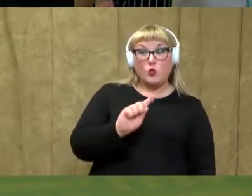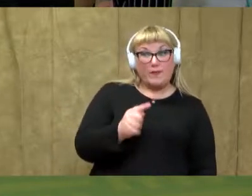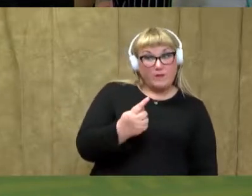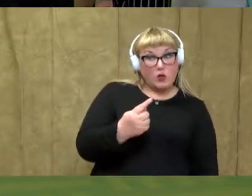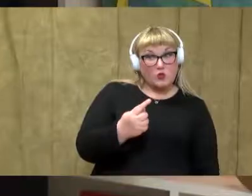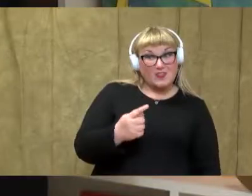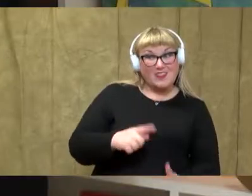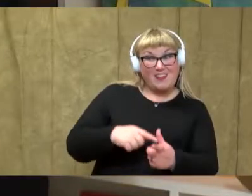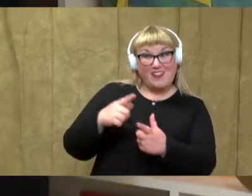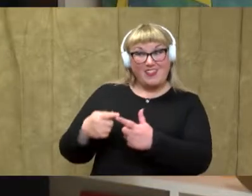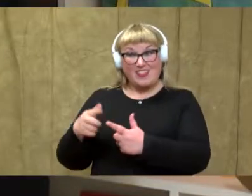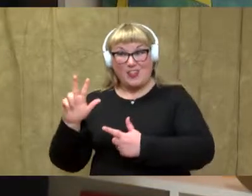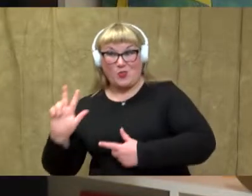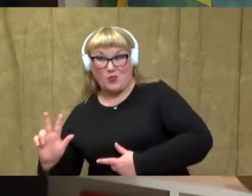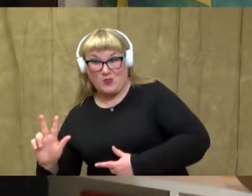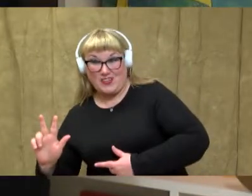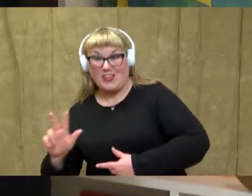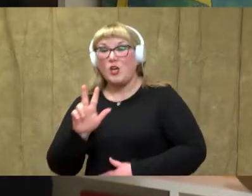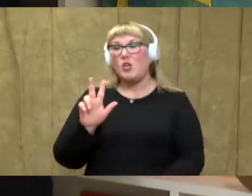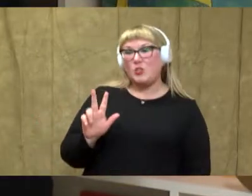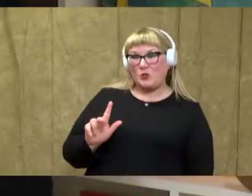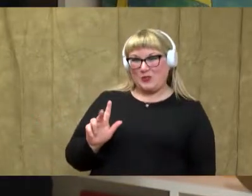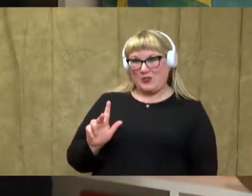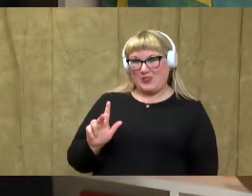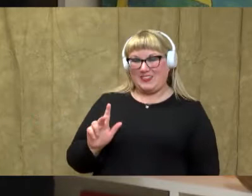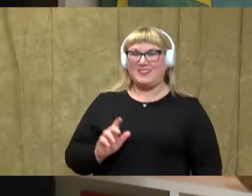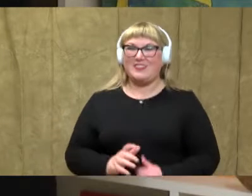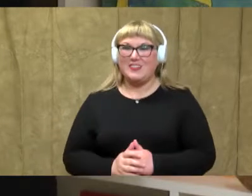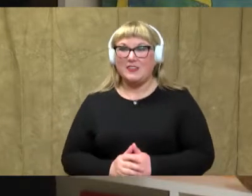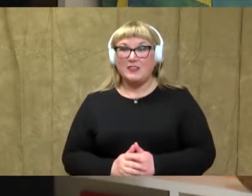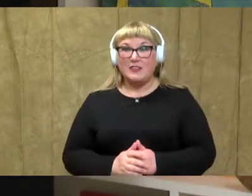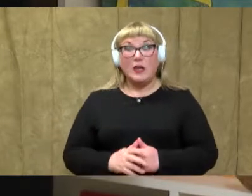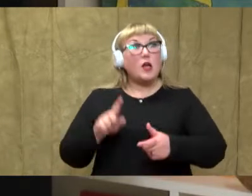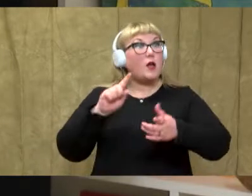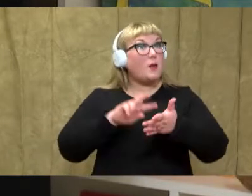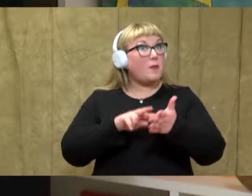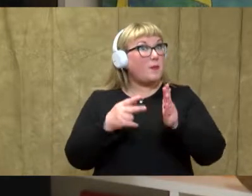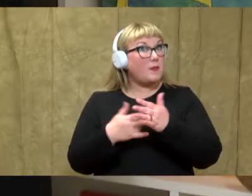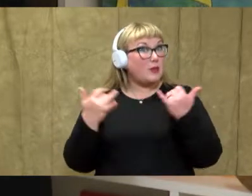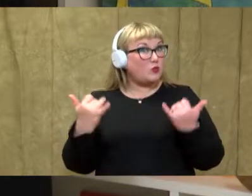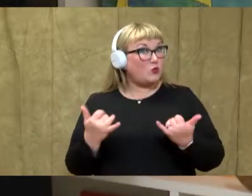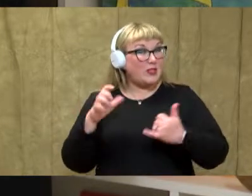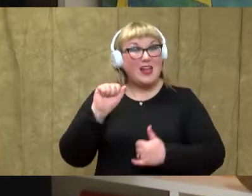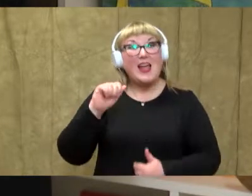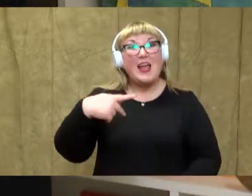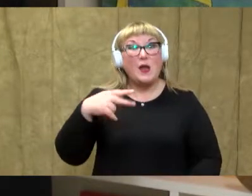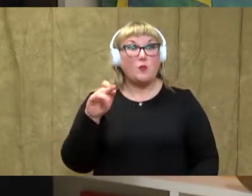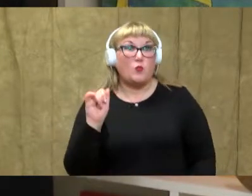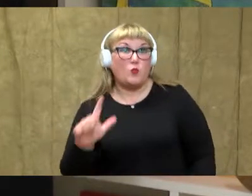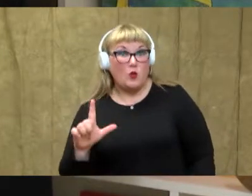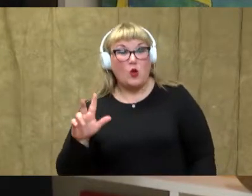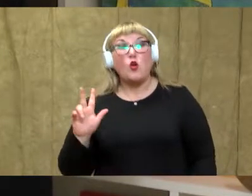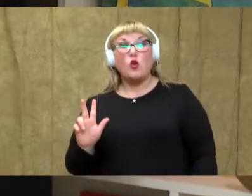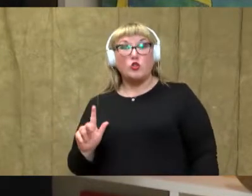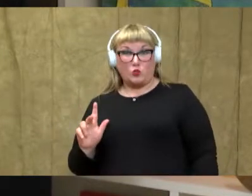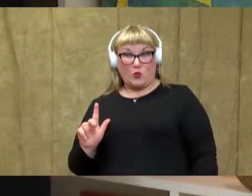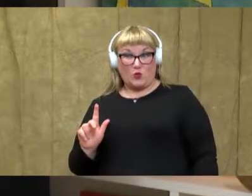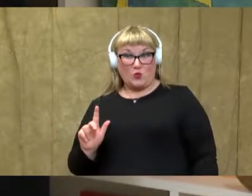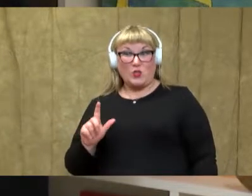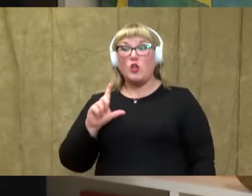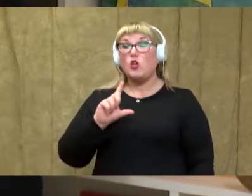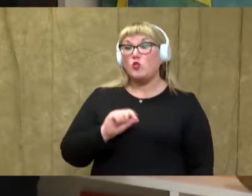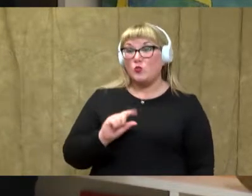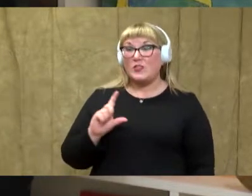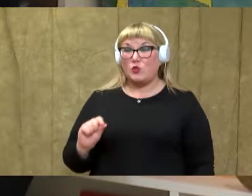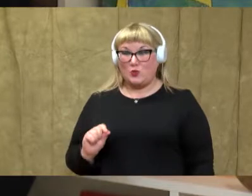and then the 3. 23. So, boys and girls, that means today is April 23rd,